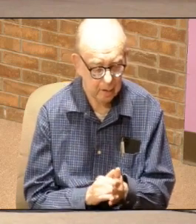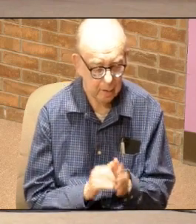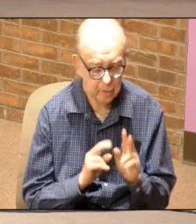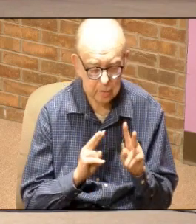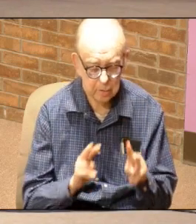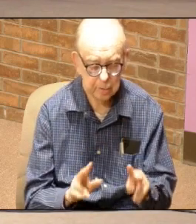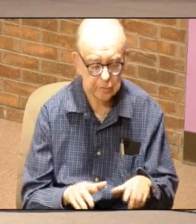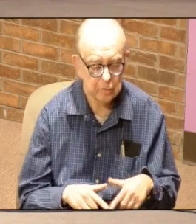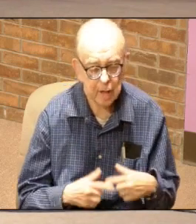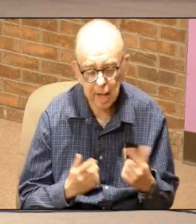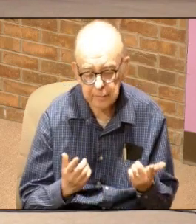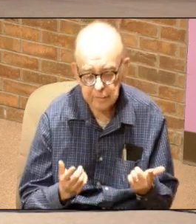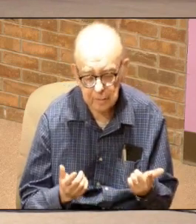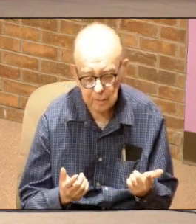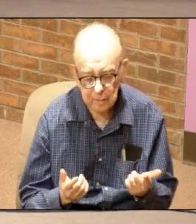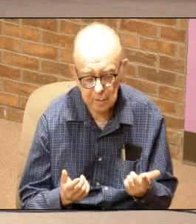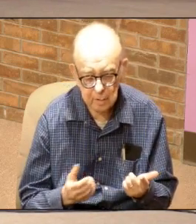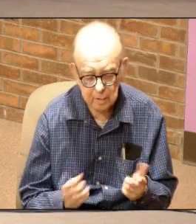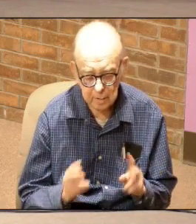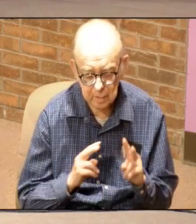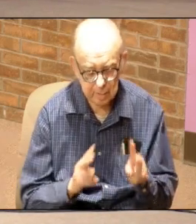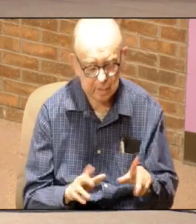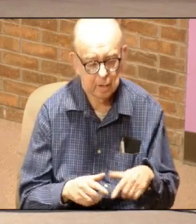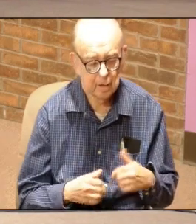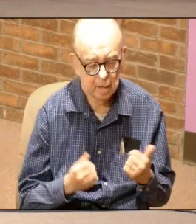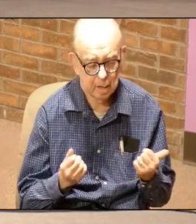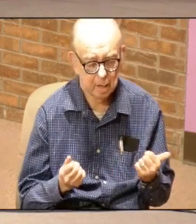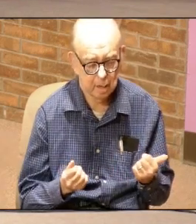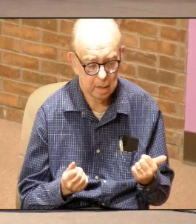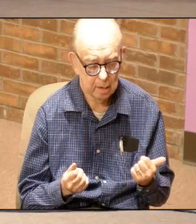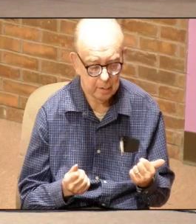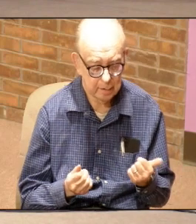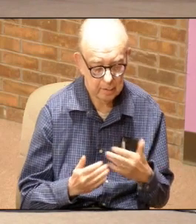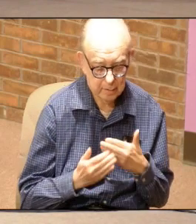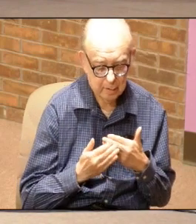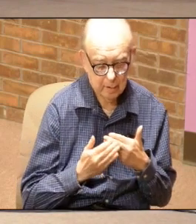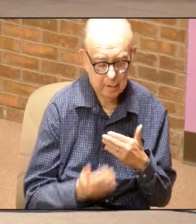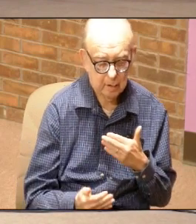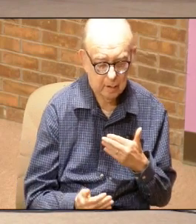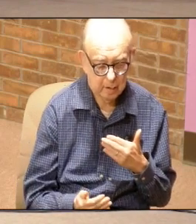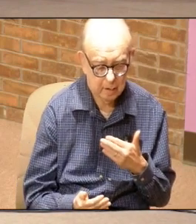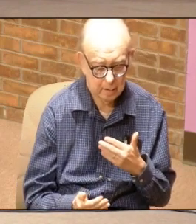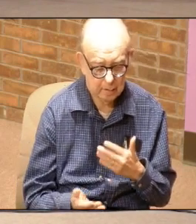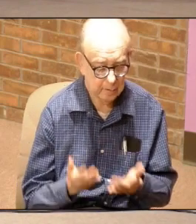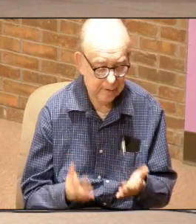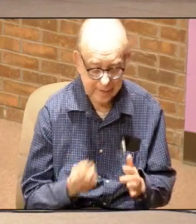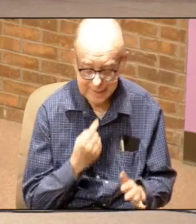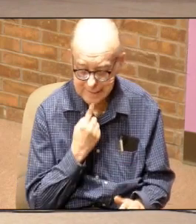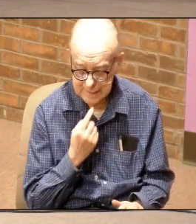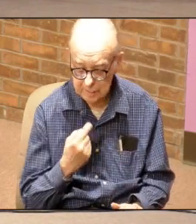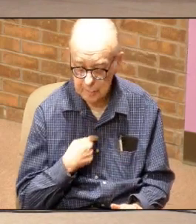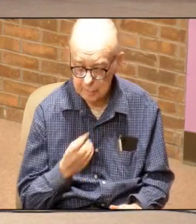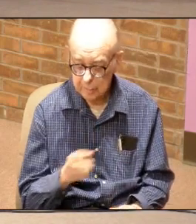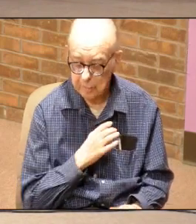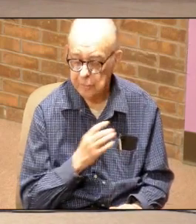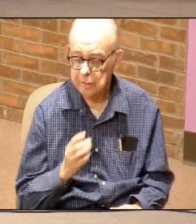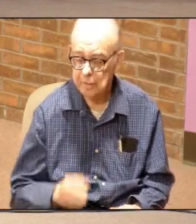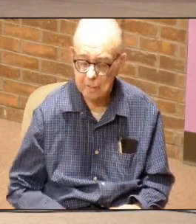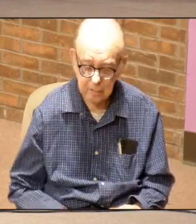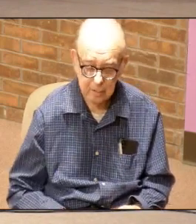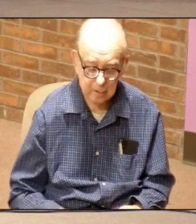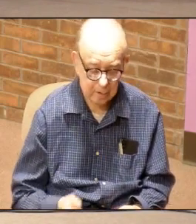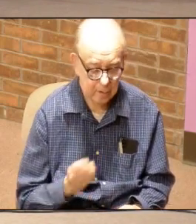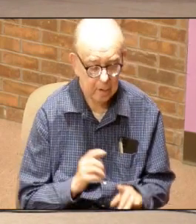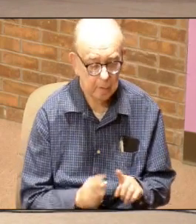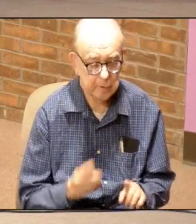your lives. I can look at your lives, and from there, you may tell me that you're a Christian, but I